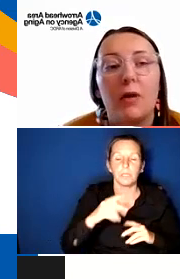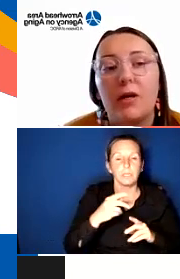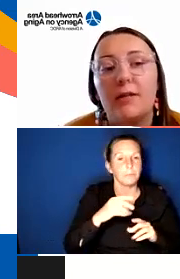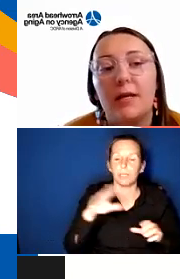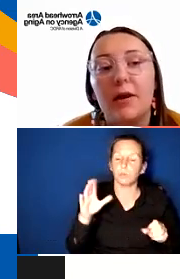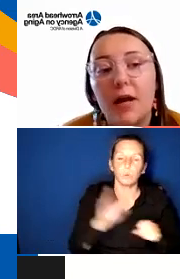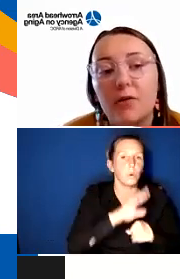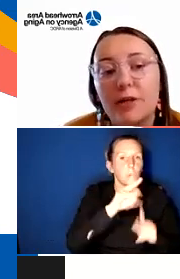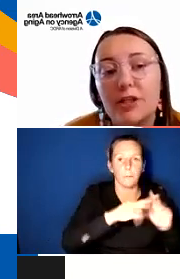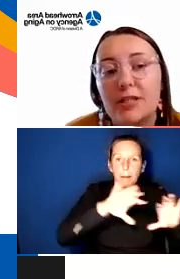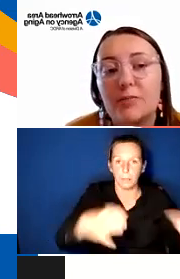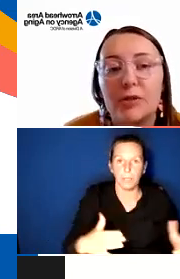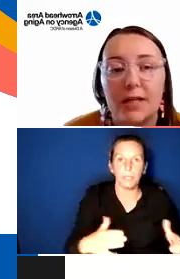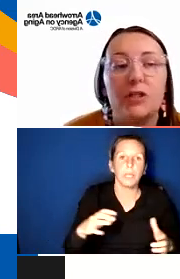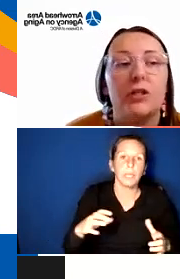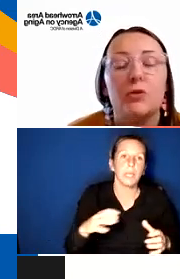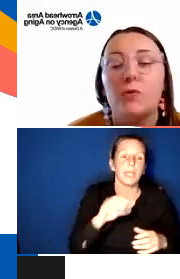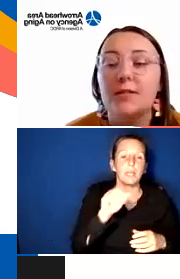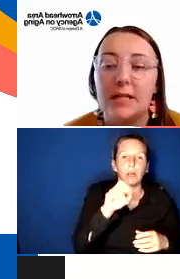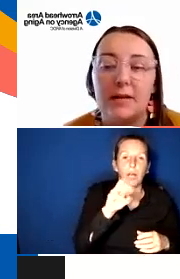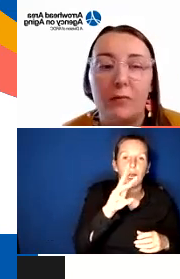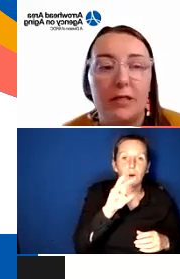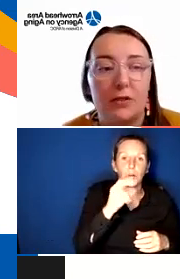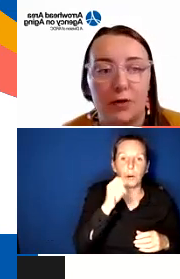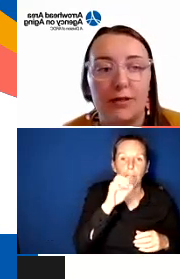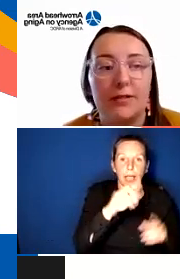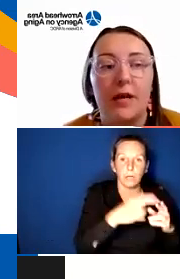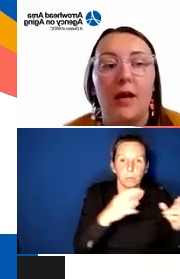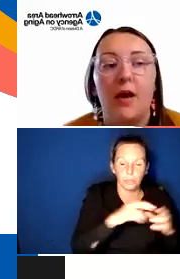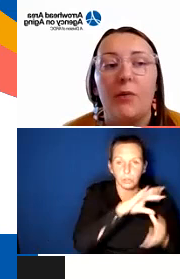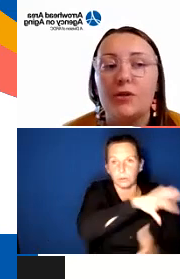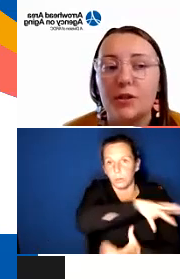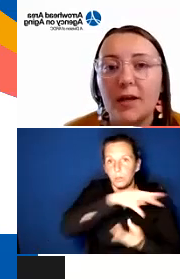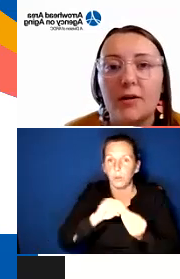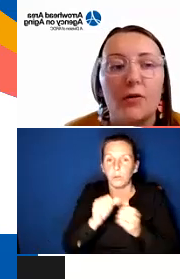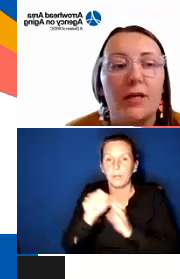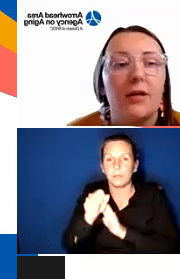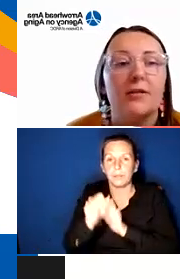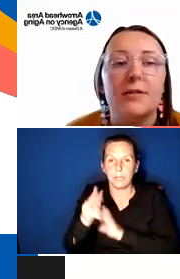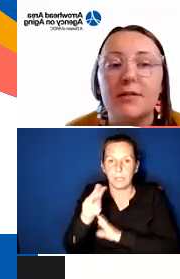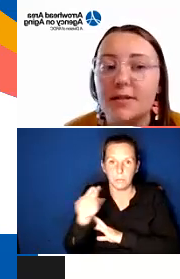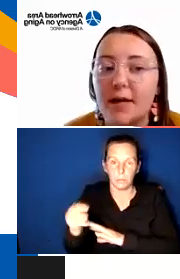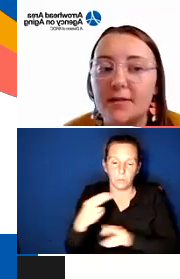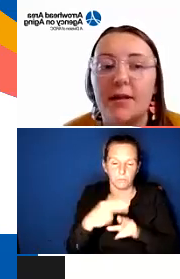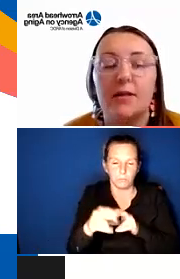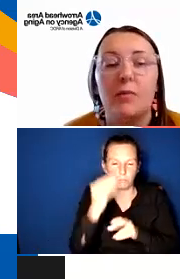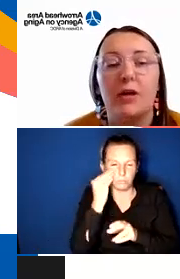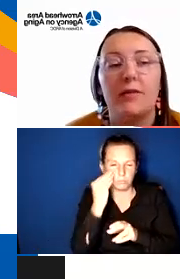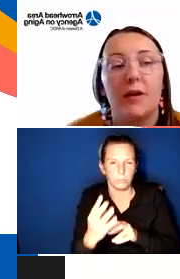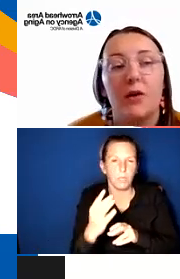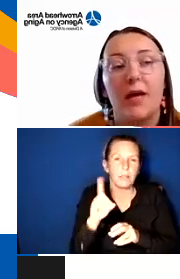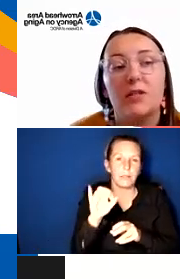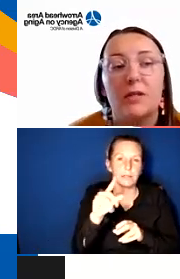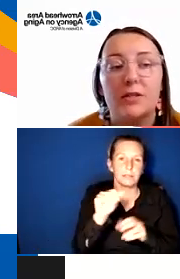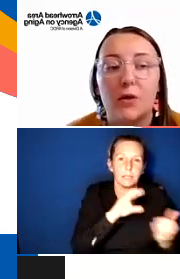are comparing the Arrowhead region's percentages to the state of Minnesota's. And just a quick note here, since this data set is comparing